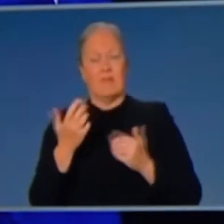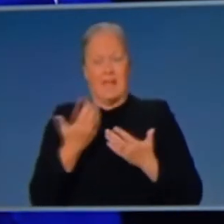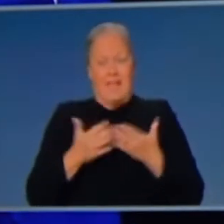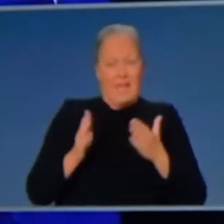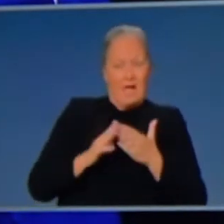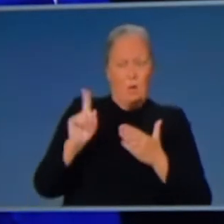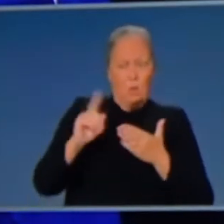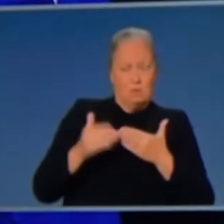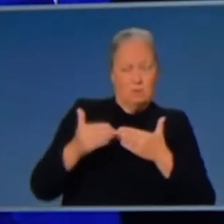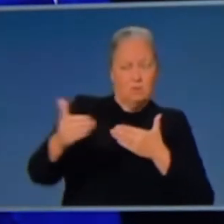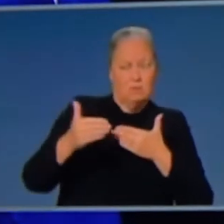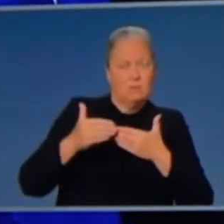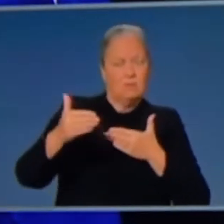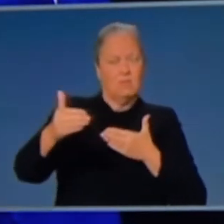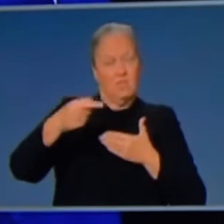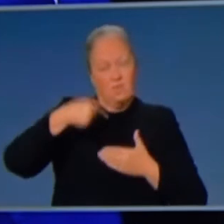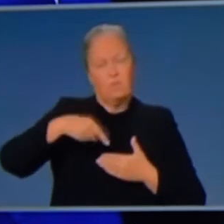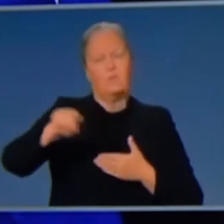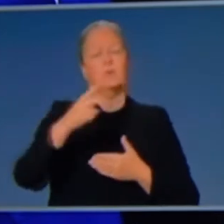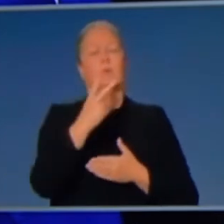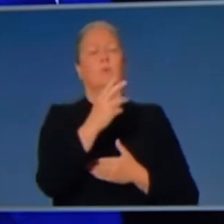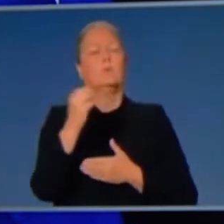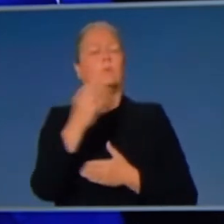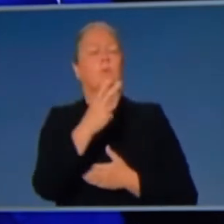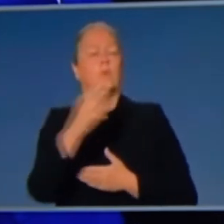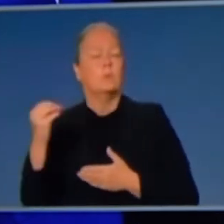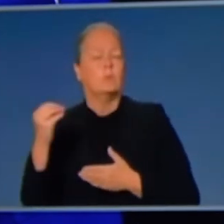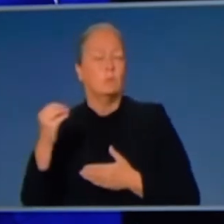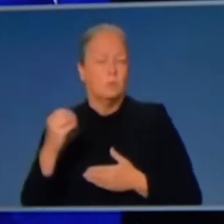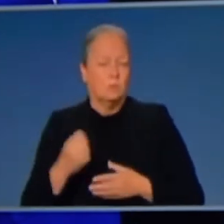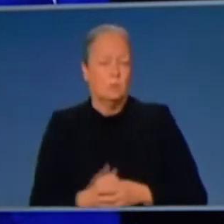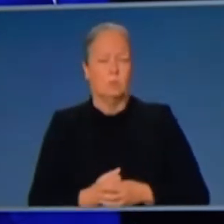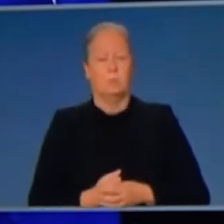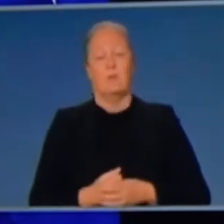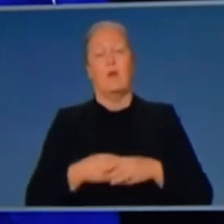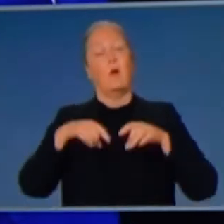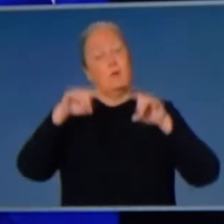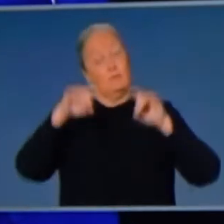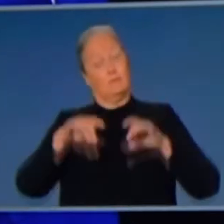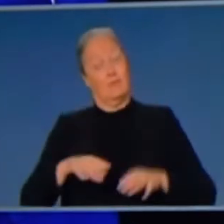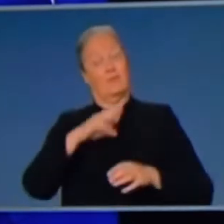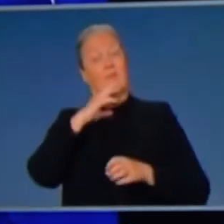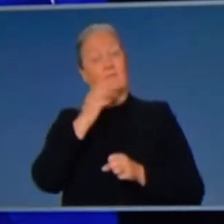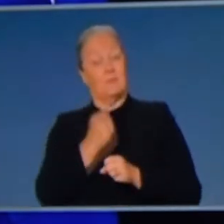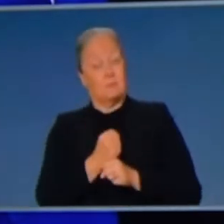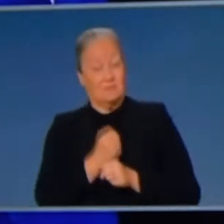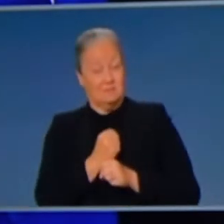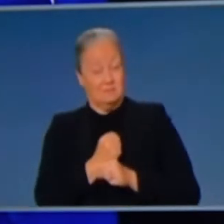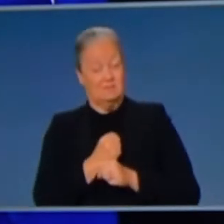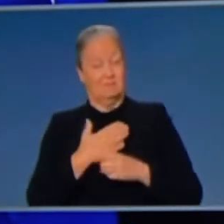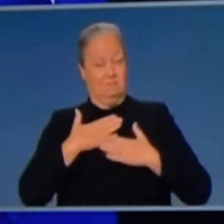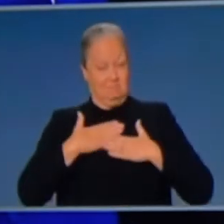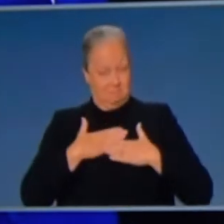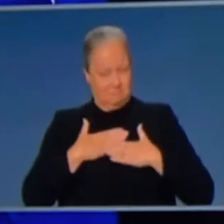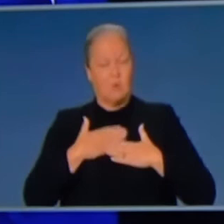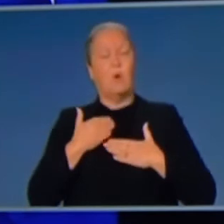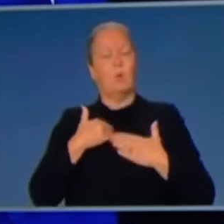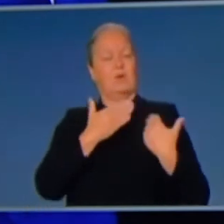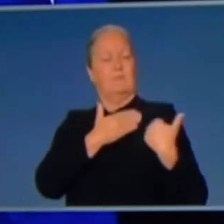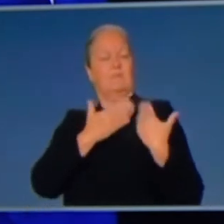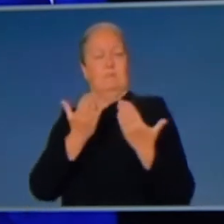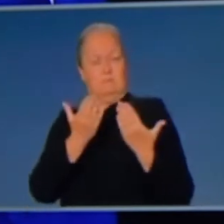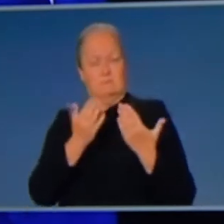managed. From the Commonwealth's point of view, we are leaving those issues specifically to the states and